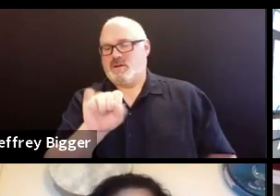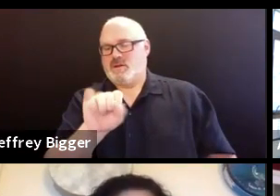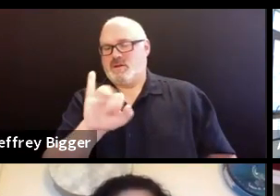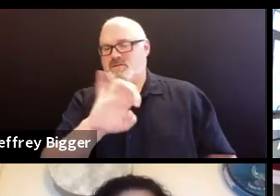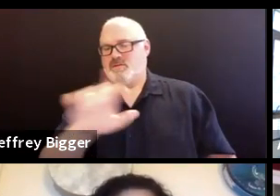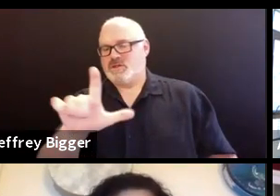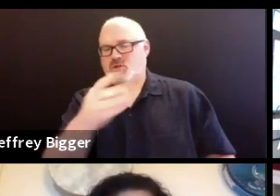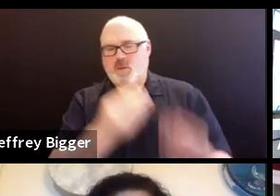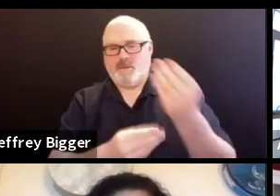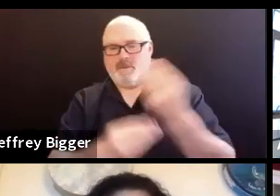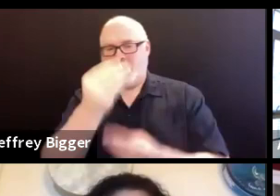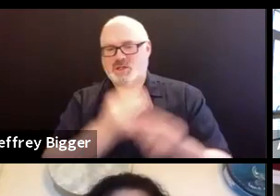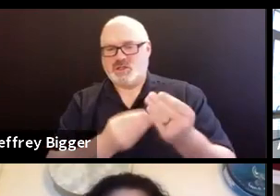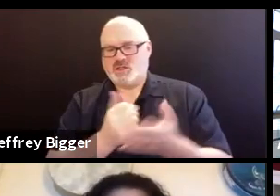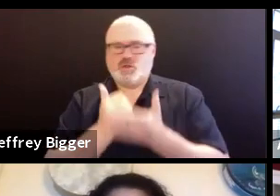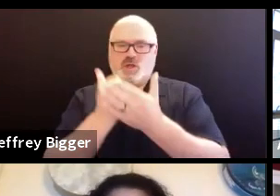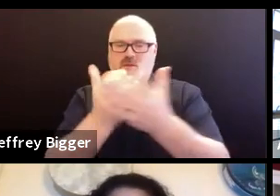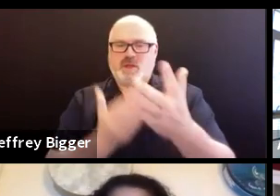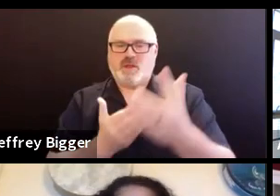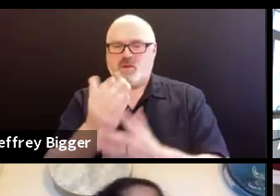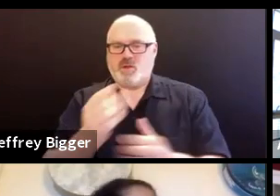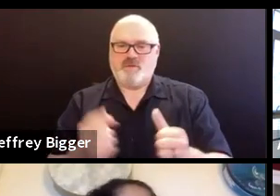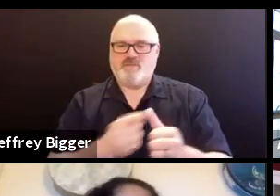the first quarter. So So Michelle, your